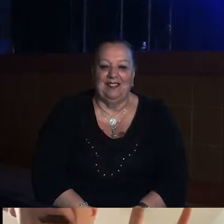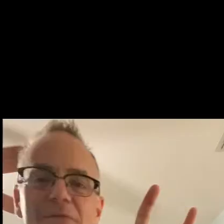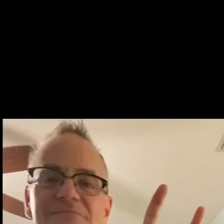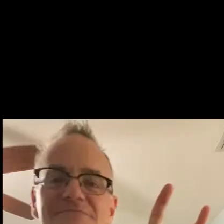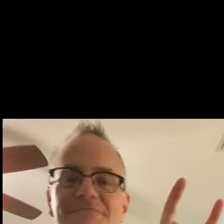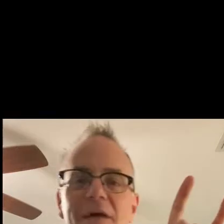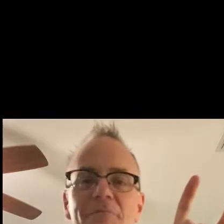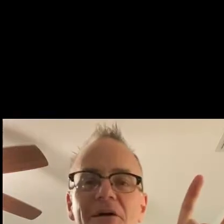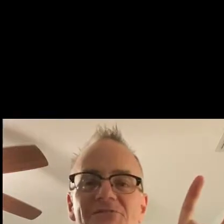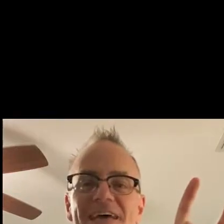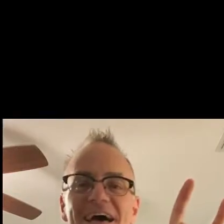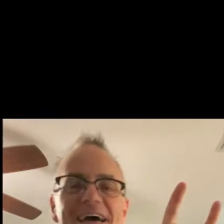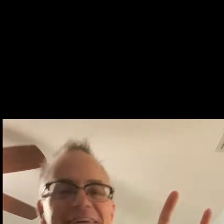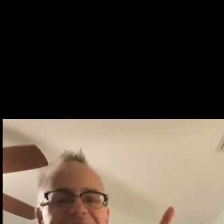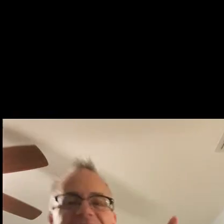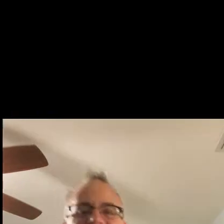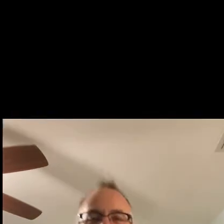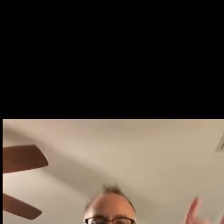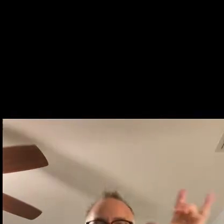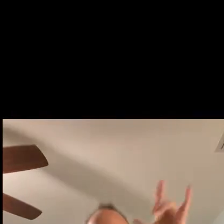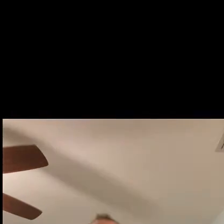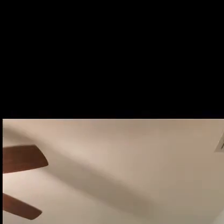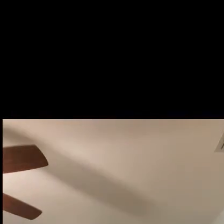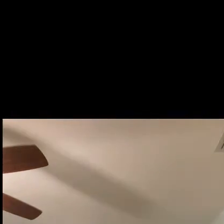Love you, Mom. Happy Mother's Day.